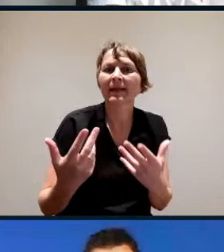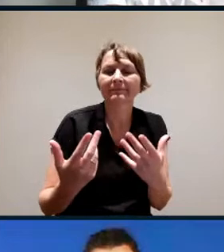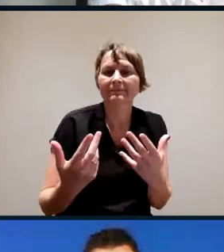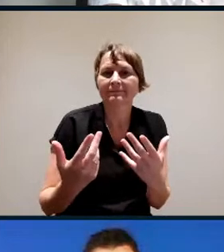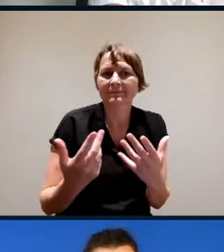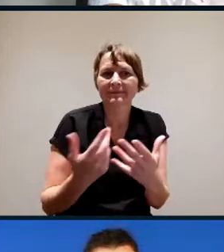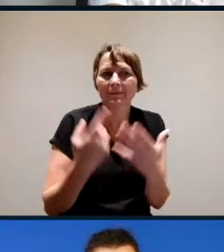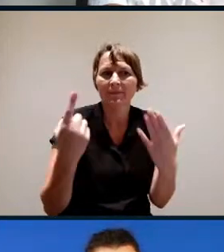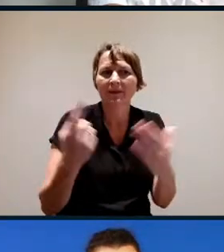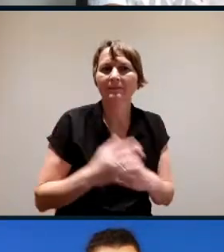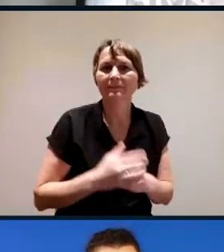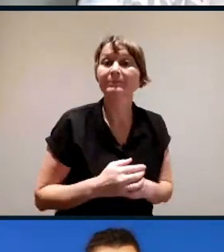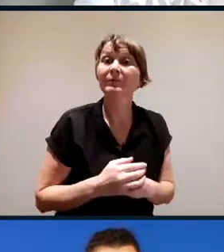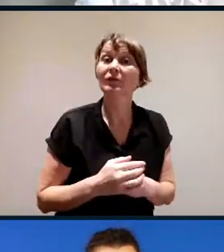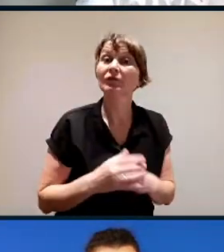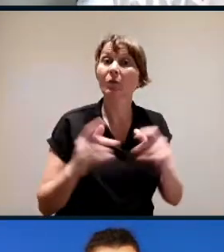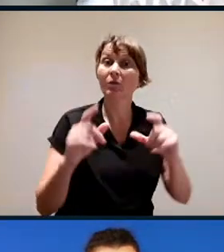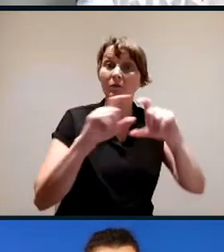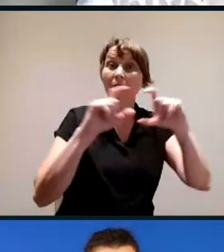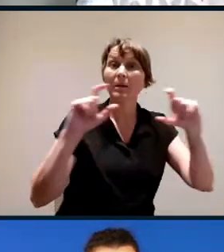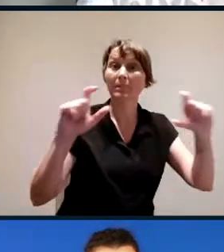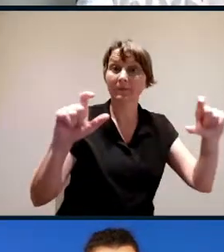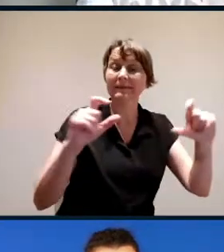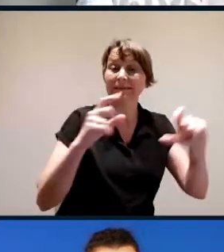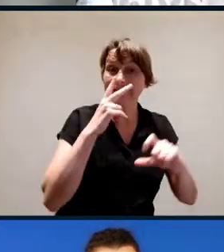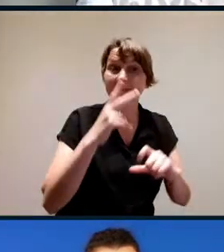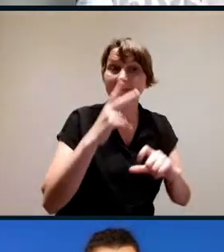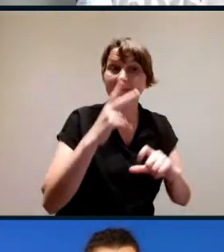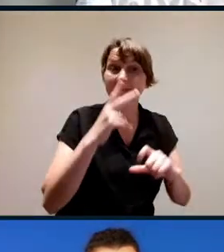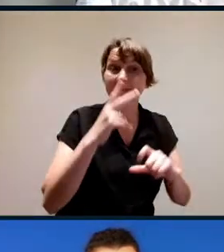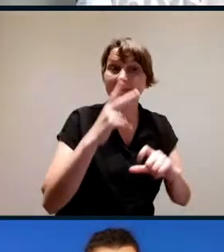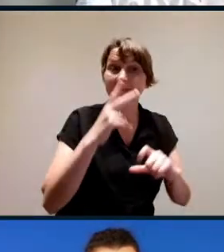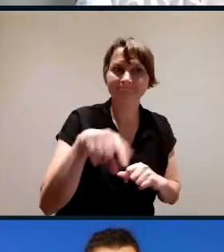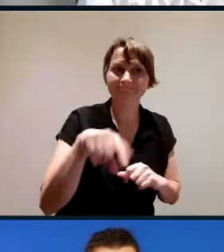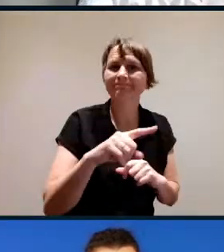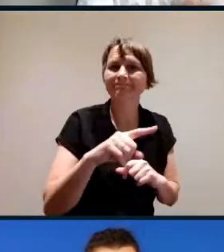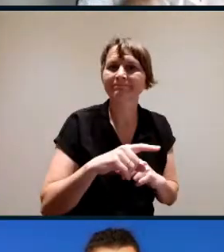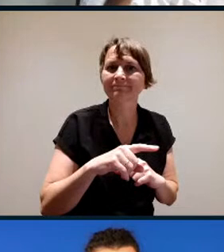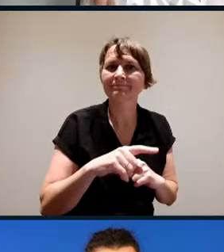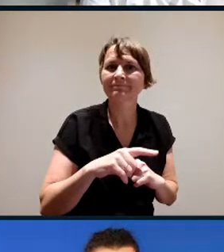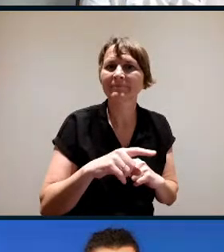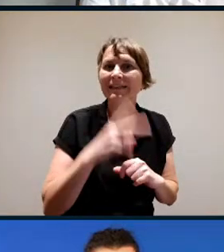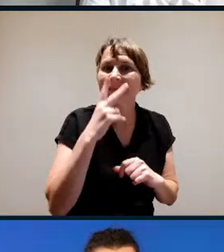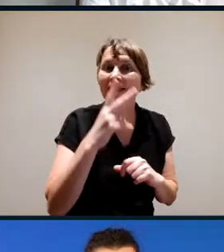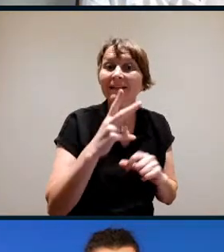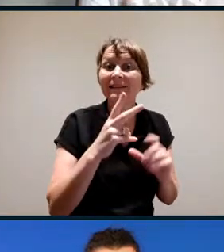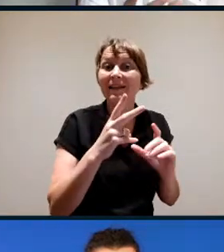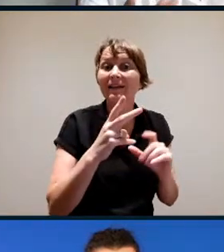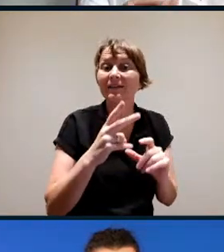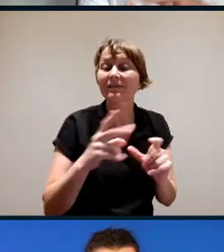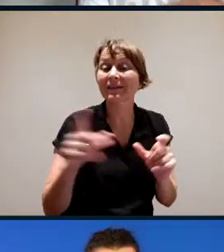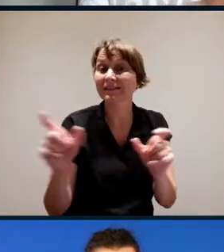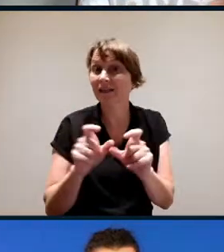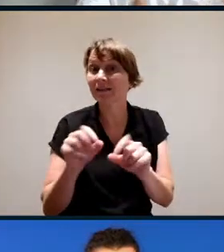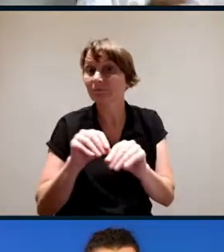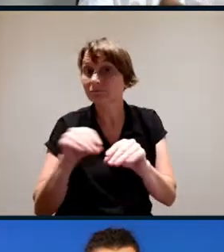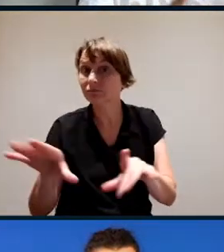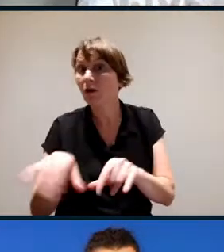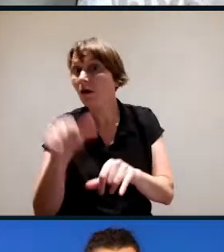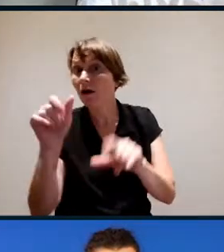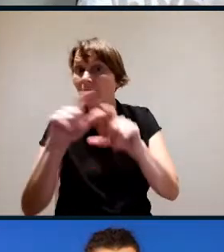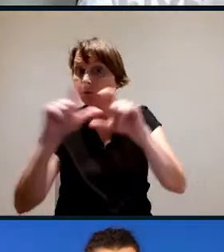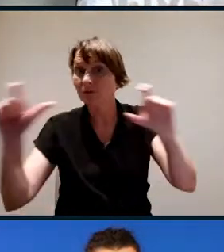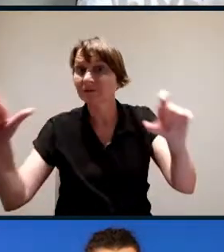an organization. So you can also see that when this extension is deployed in another organization, rather than